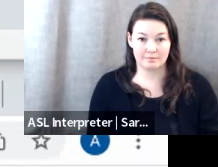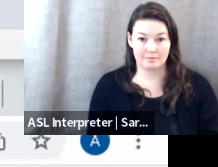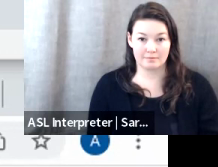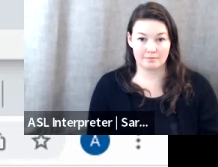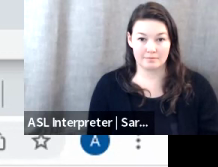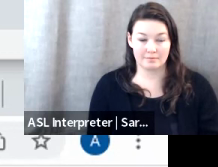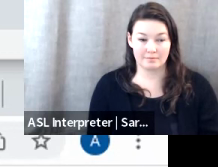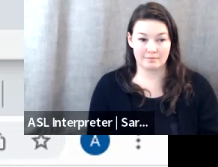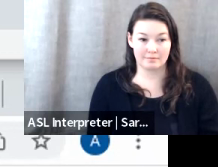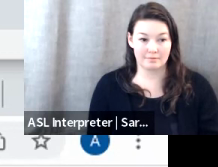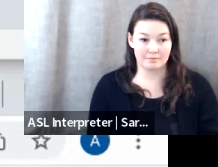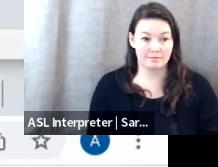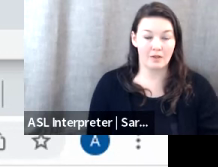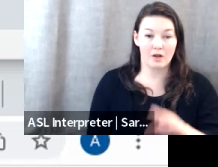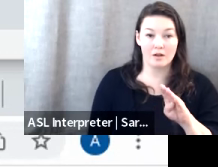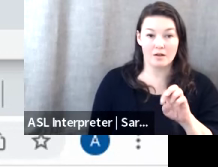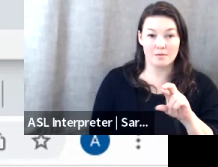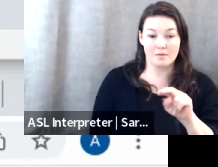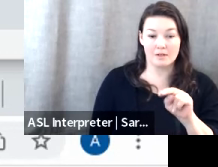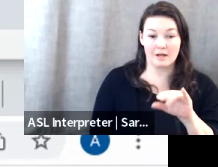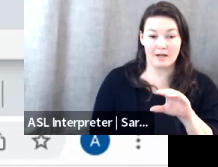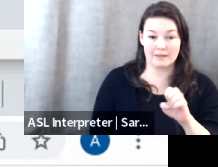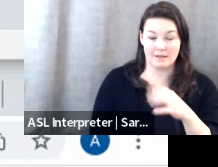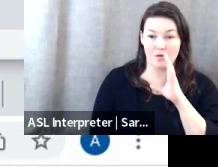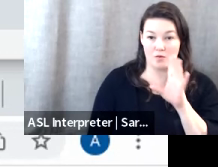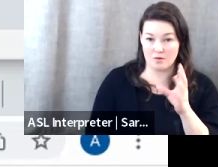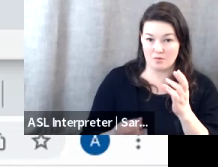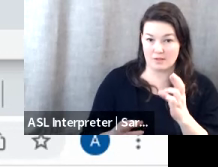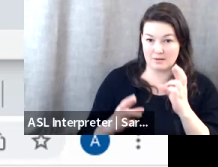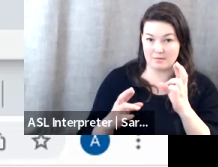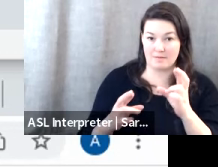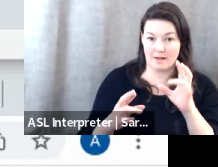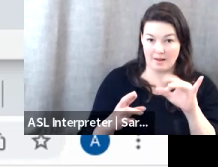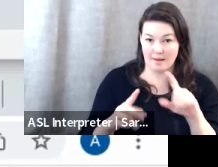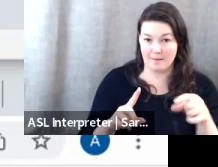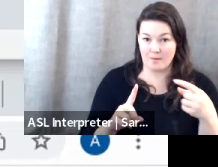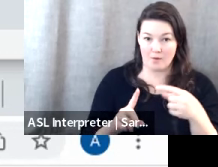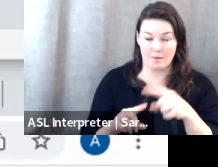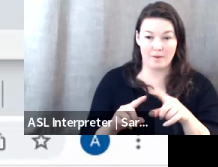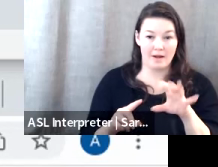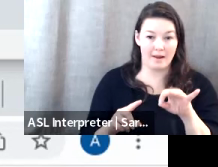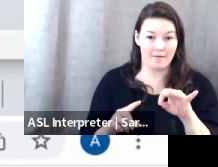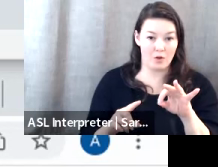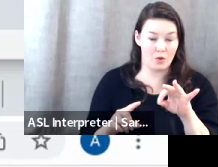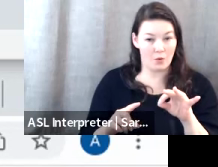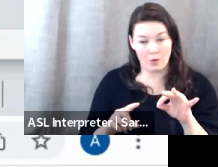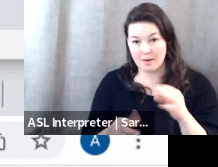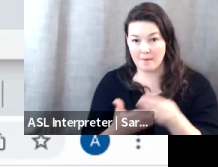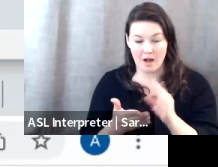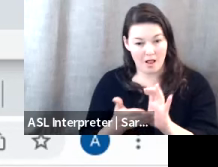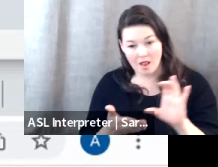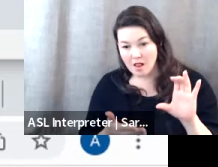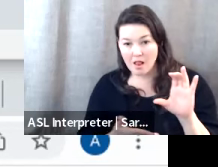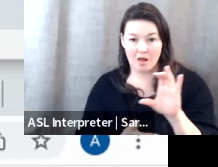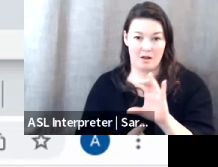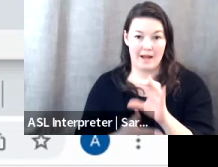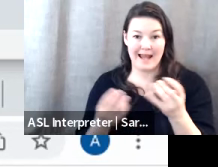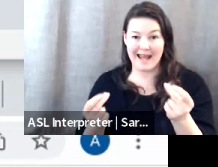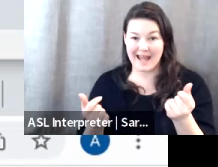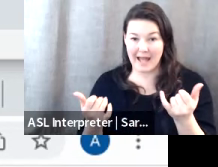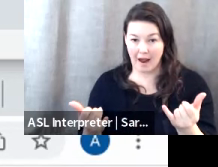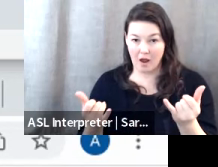I totally respect that point, but I think that if you inject capital right now, there won't be too many needs, at least